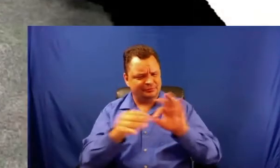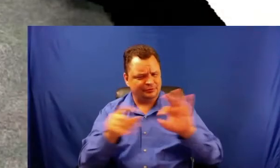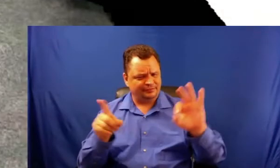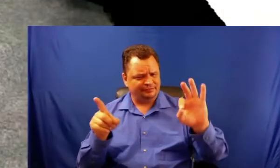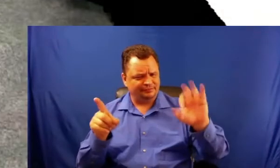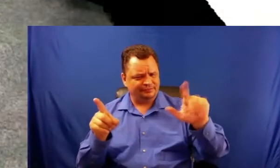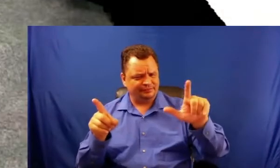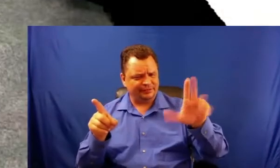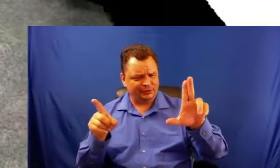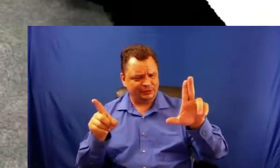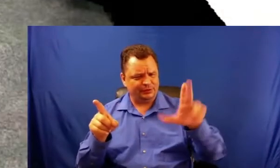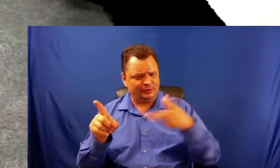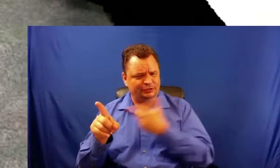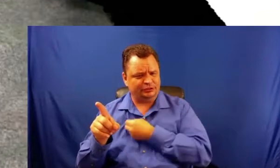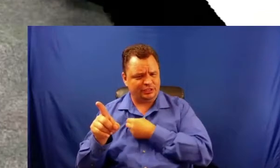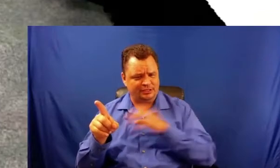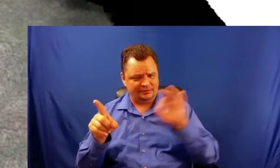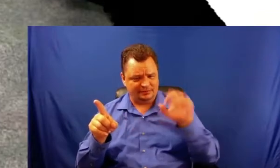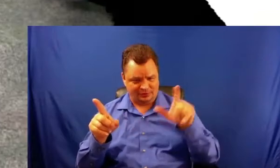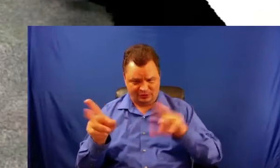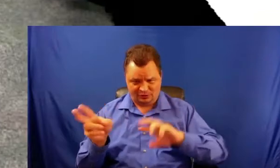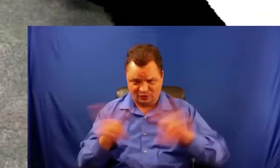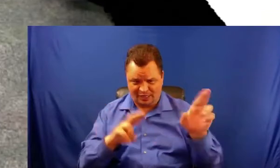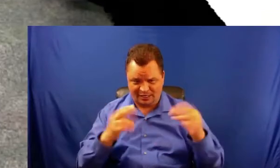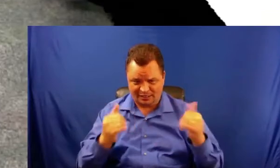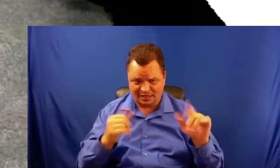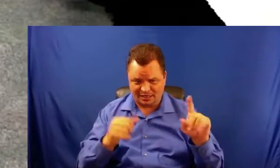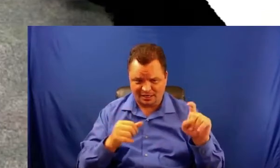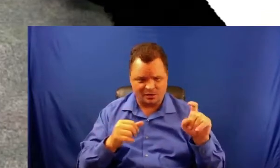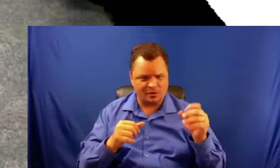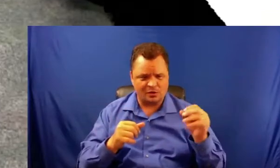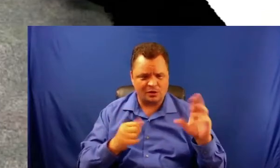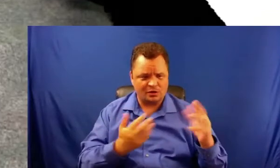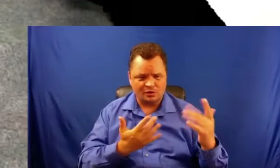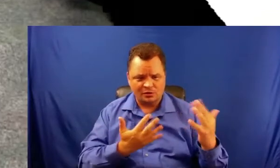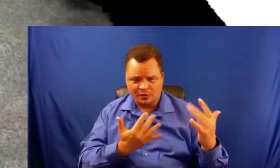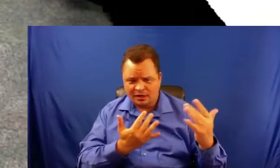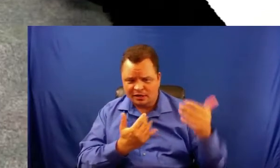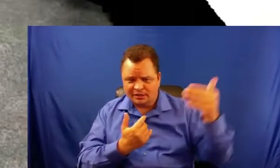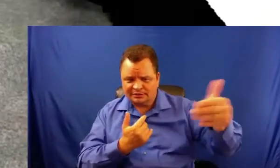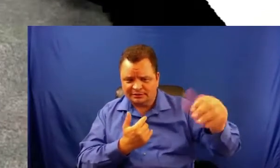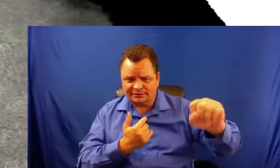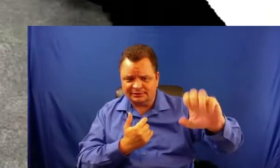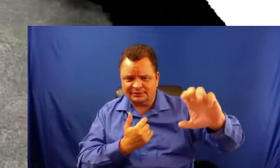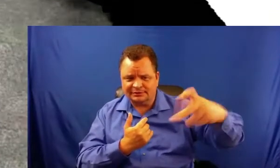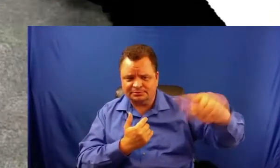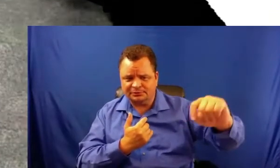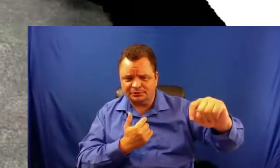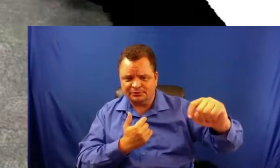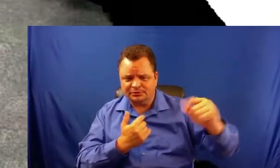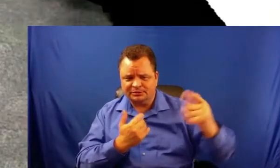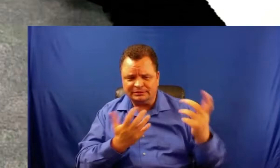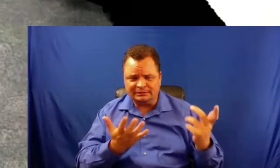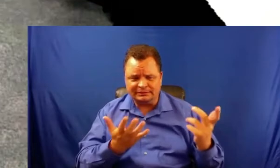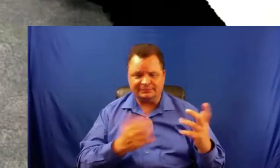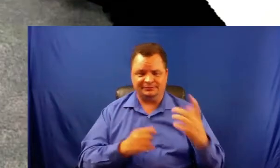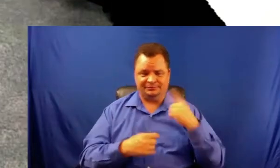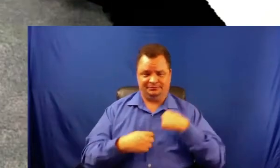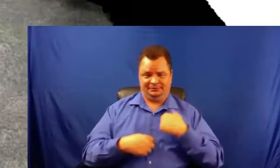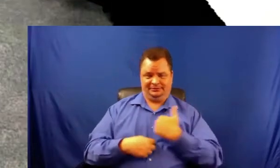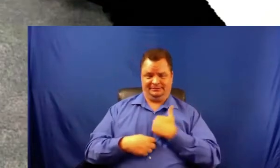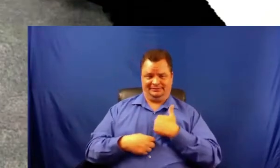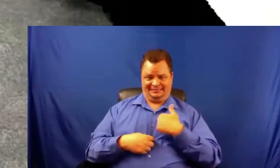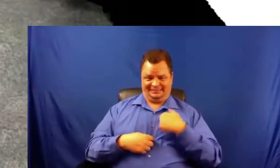available now, or will it be early September? I'm just thinking for myself, I want to space if I can get a booster, I want to space